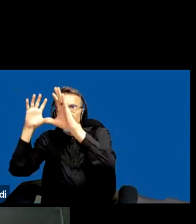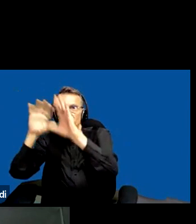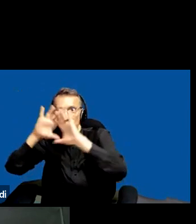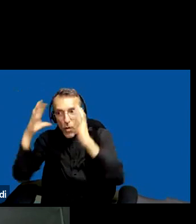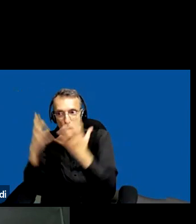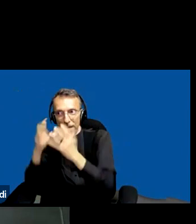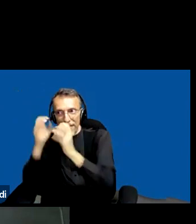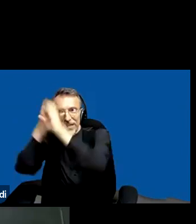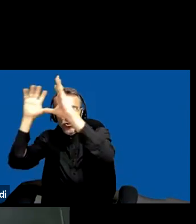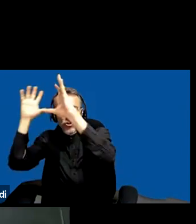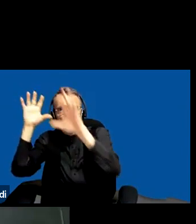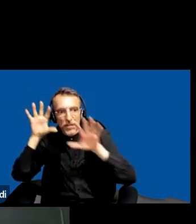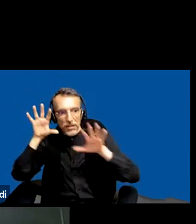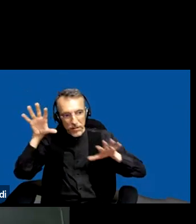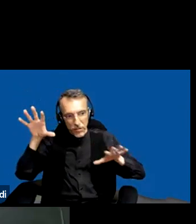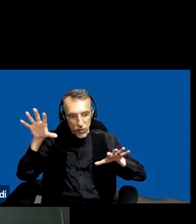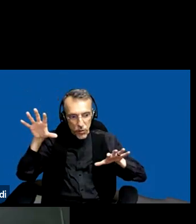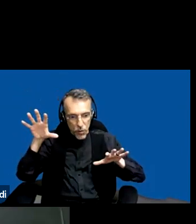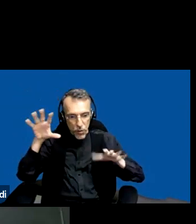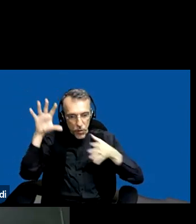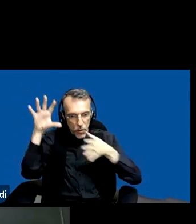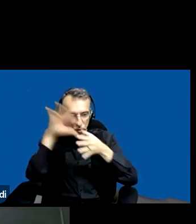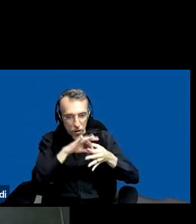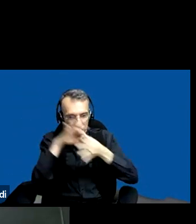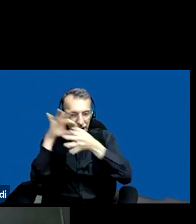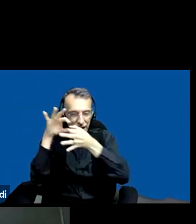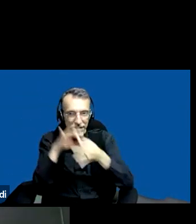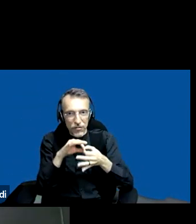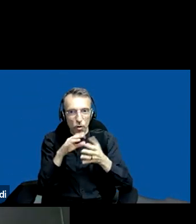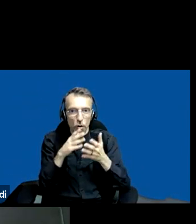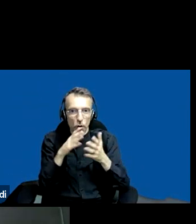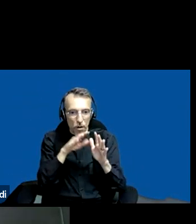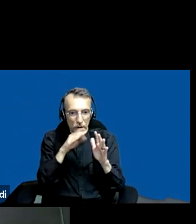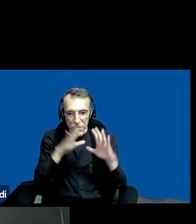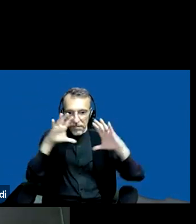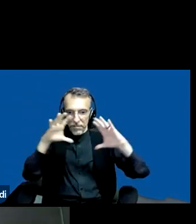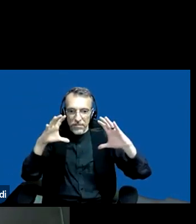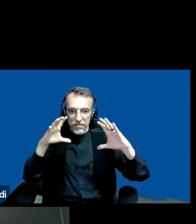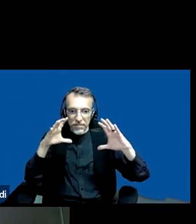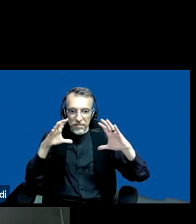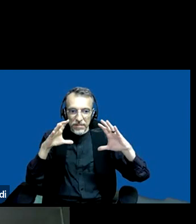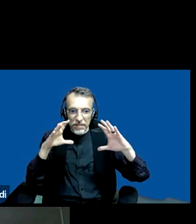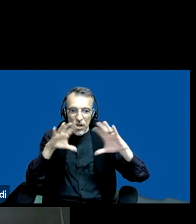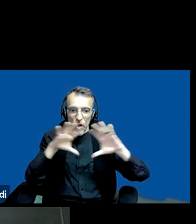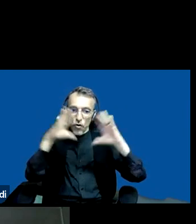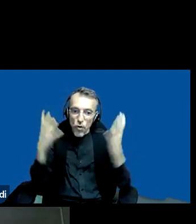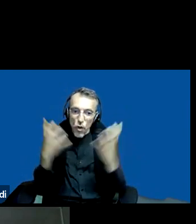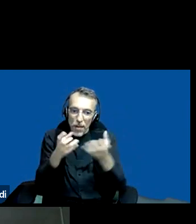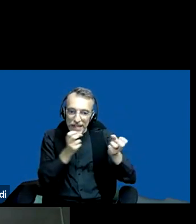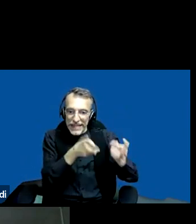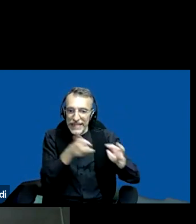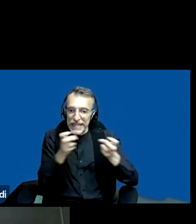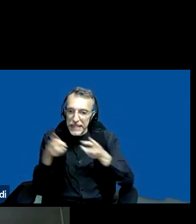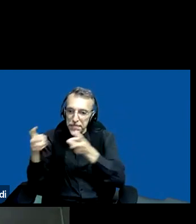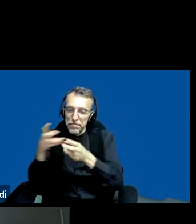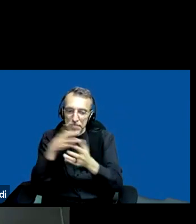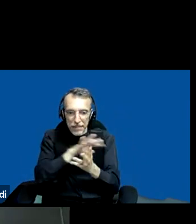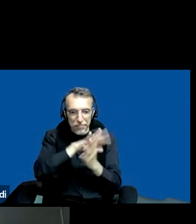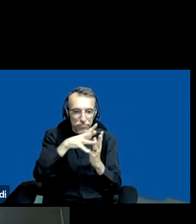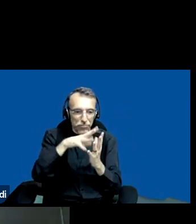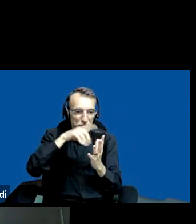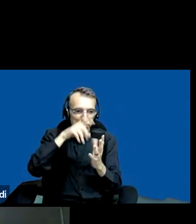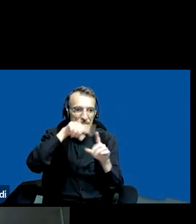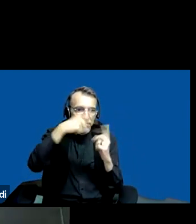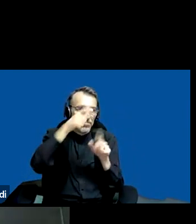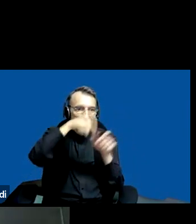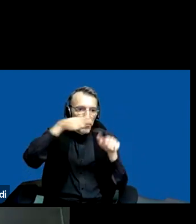think we've certainly seen that the various multilateral global systems have been, you know, challenged